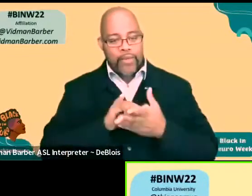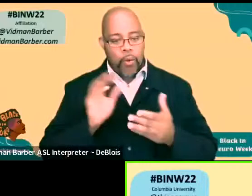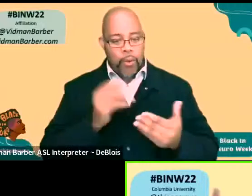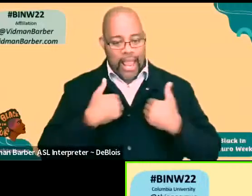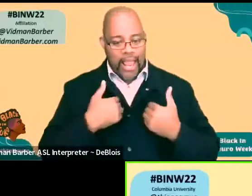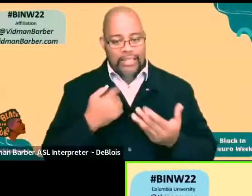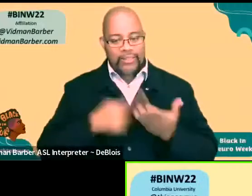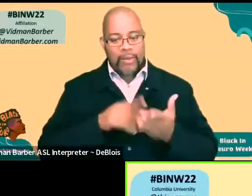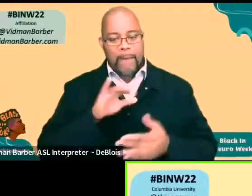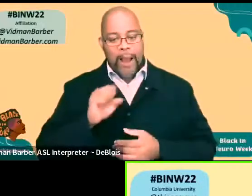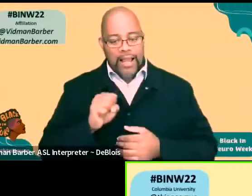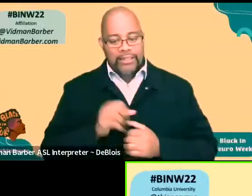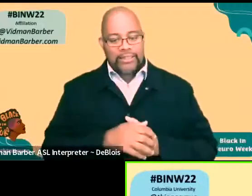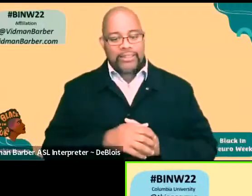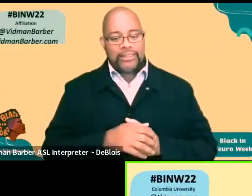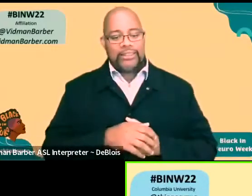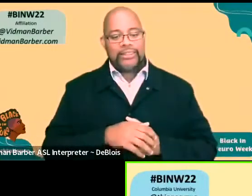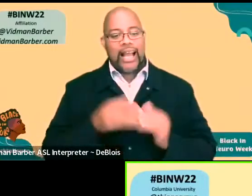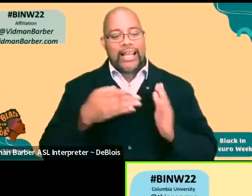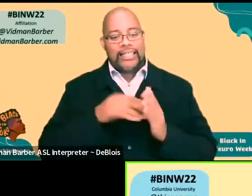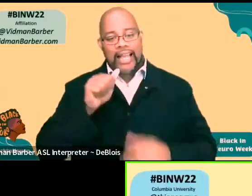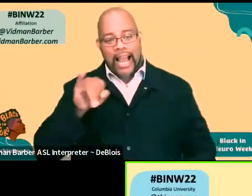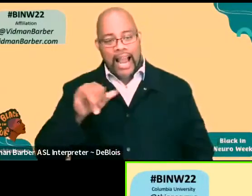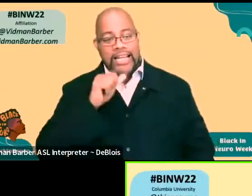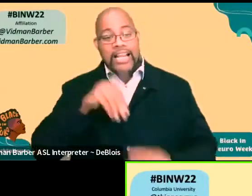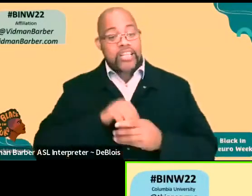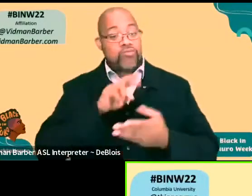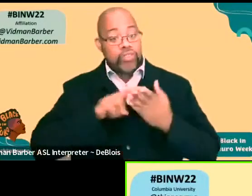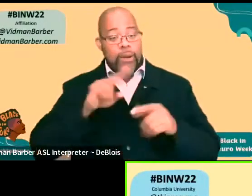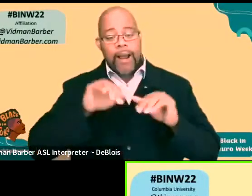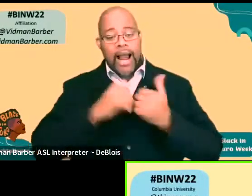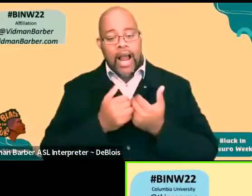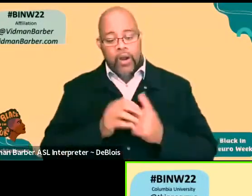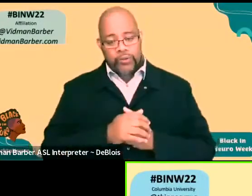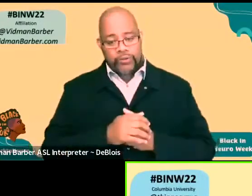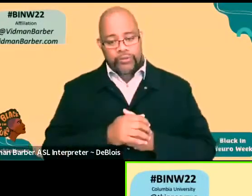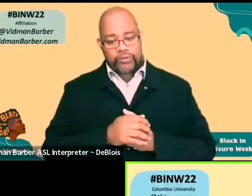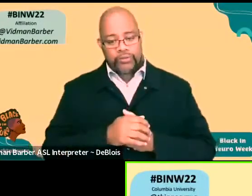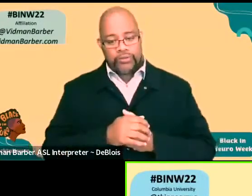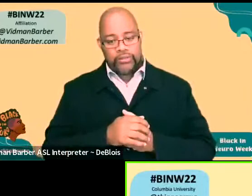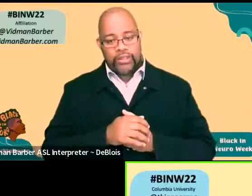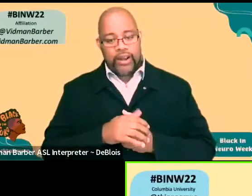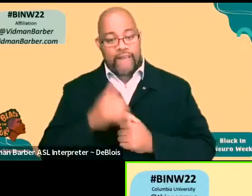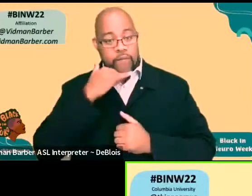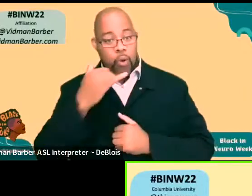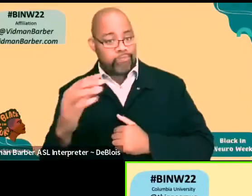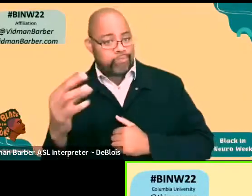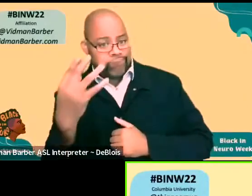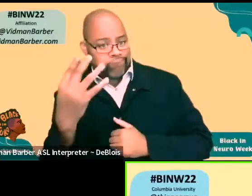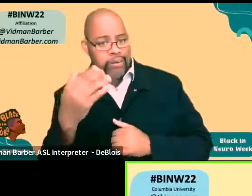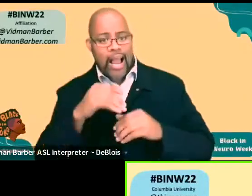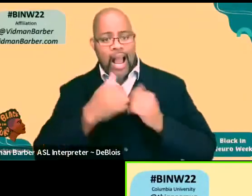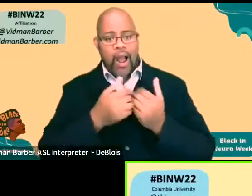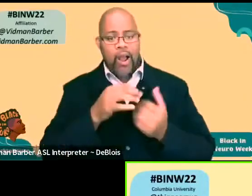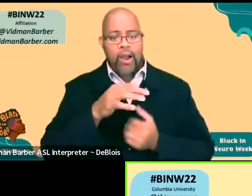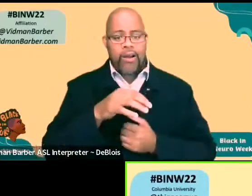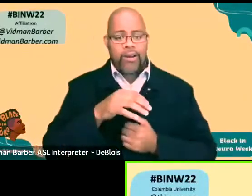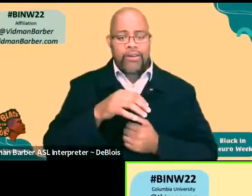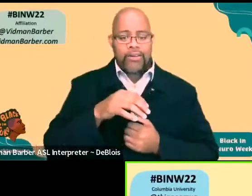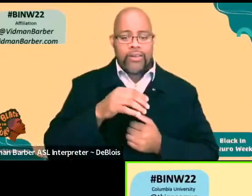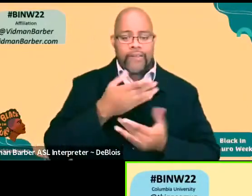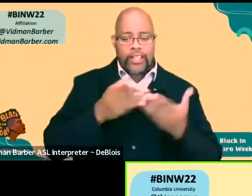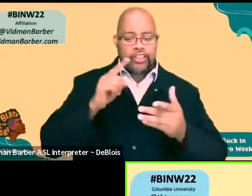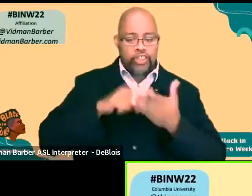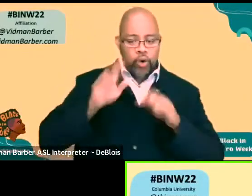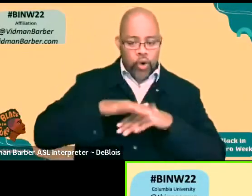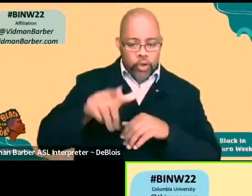the biases surrounding AI, and not just in research, but in how your phone is looking at you, how FBI is checking you on every now and then.